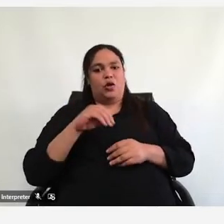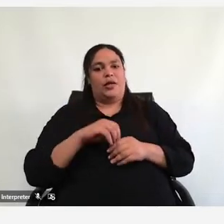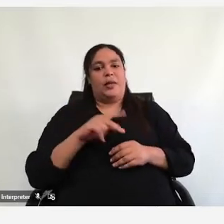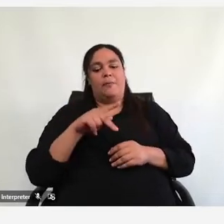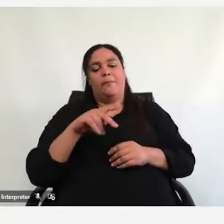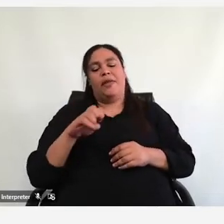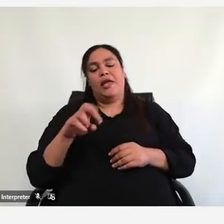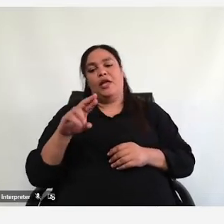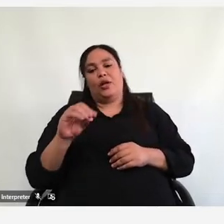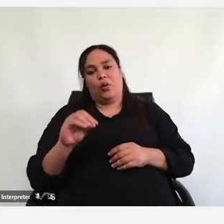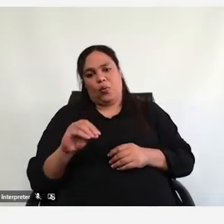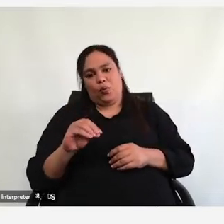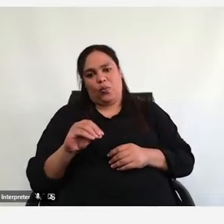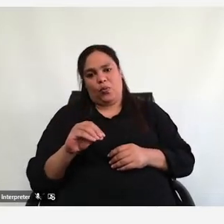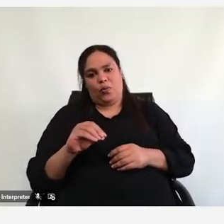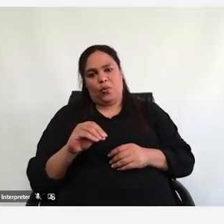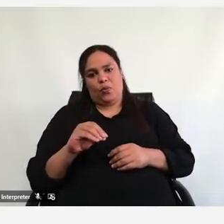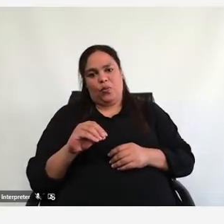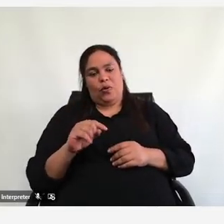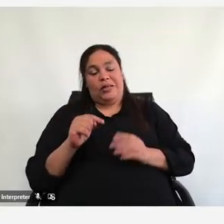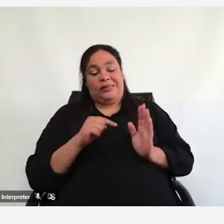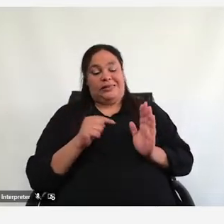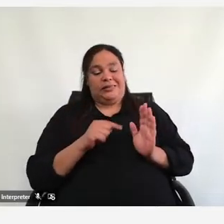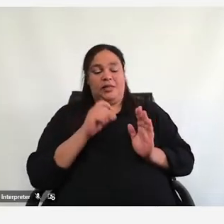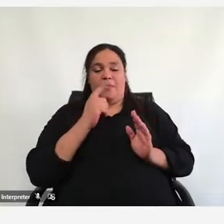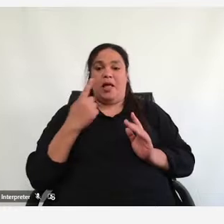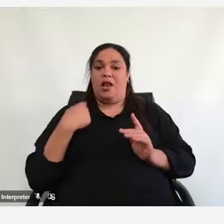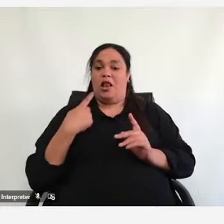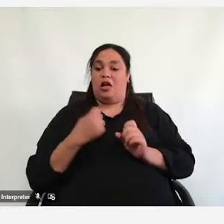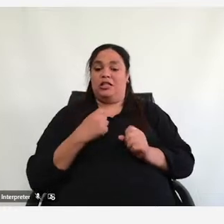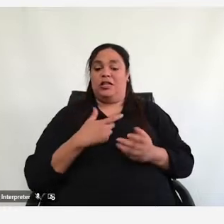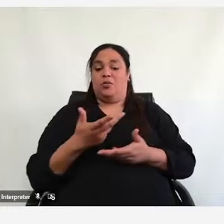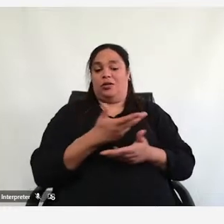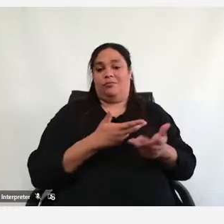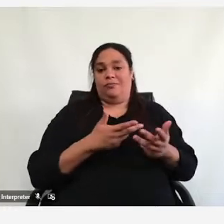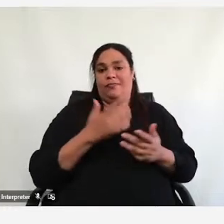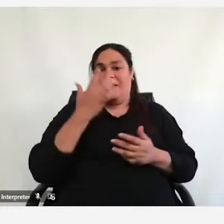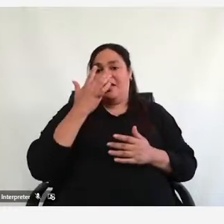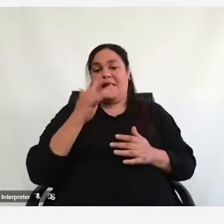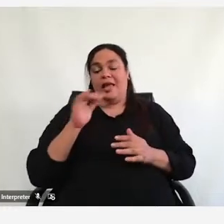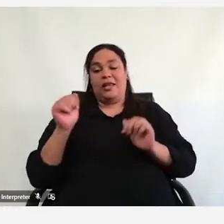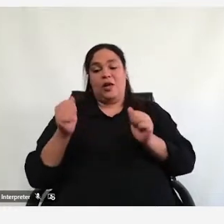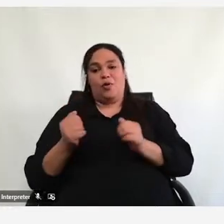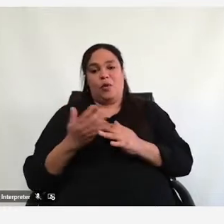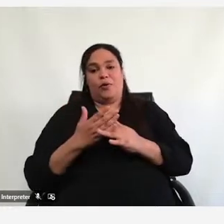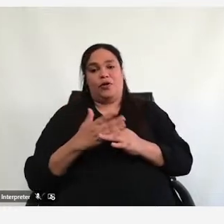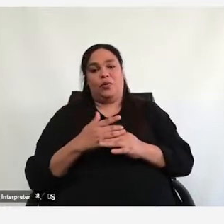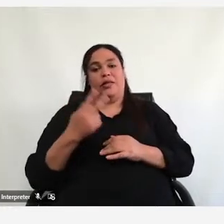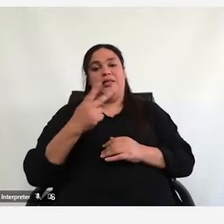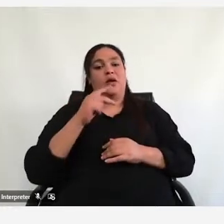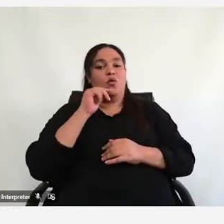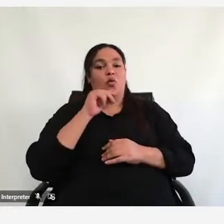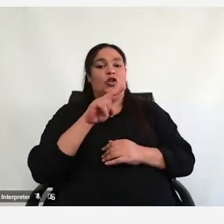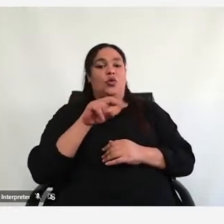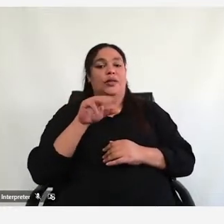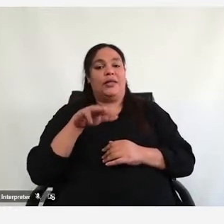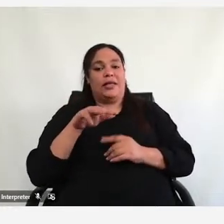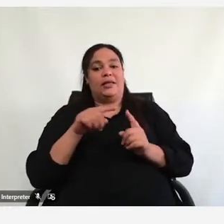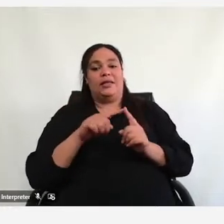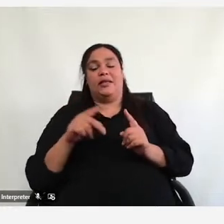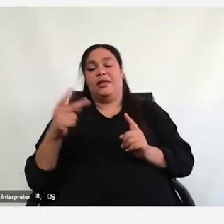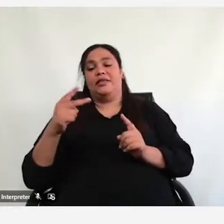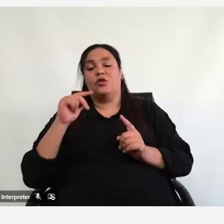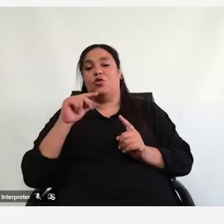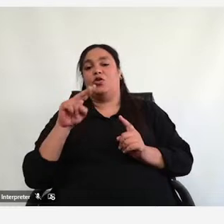PERO, that we tabled last year, colored employment between the second quarter of 2019 and second quarter